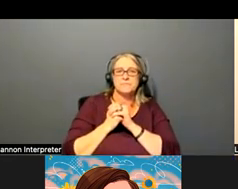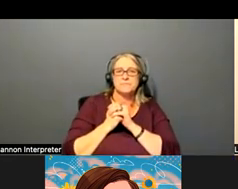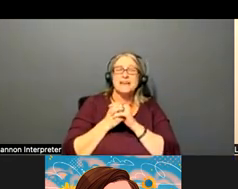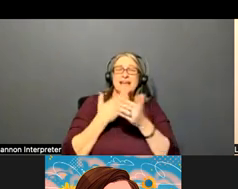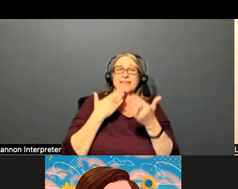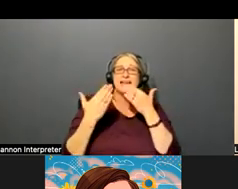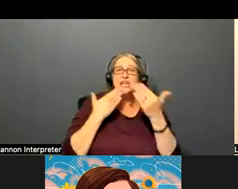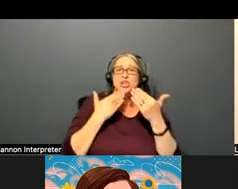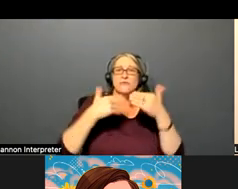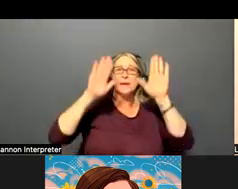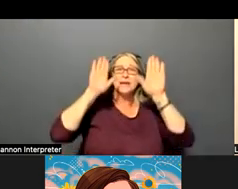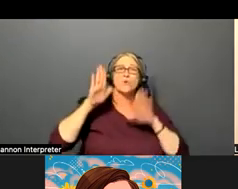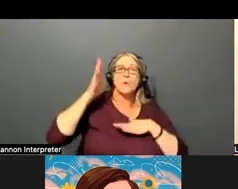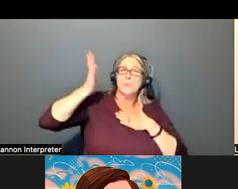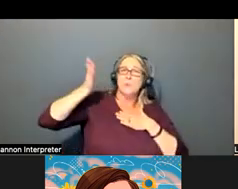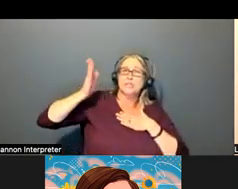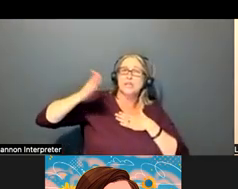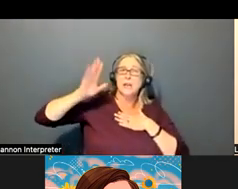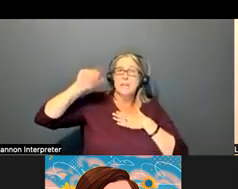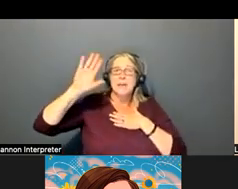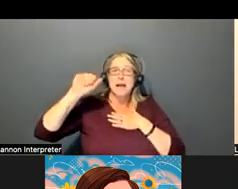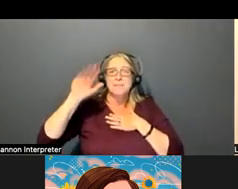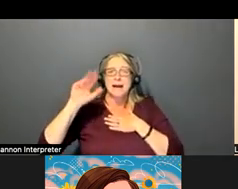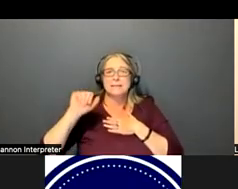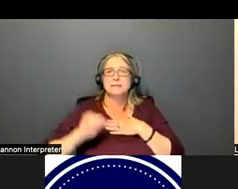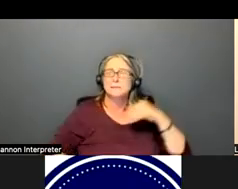Great presentations. Bye. Bye.